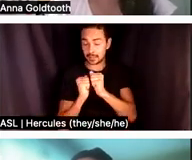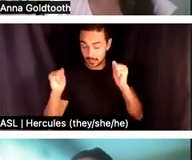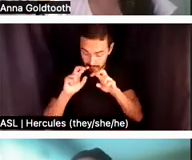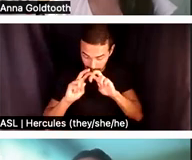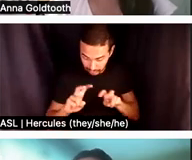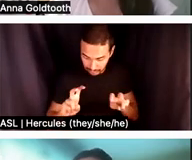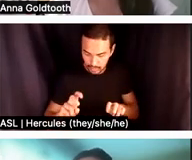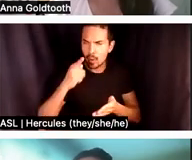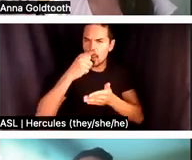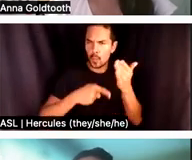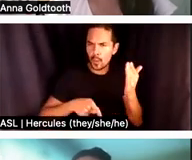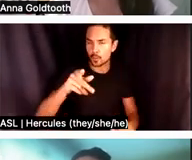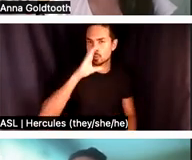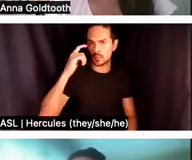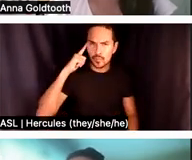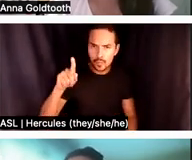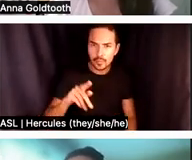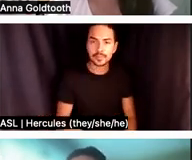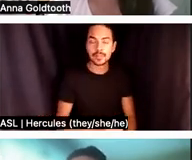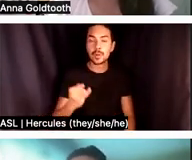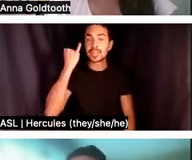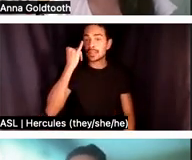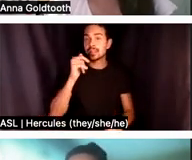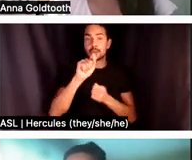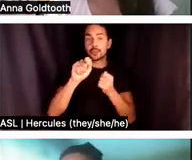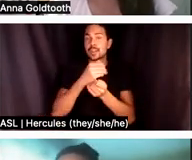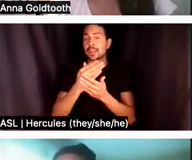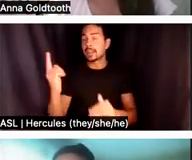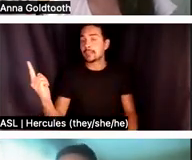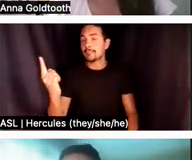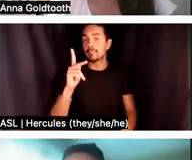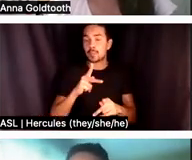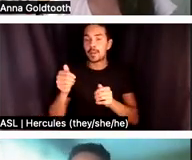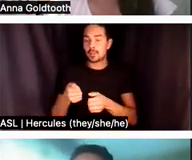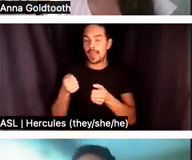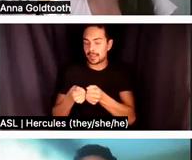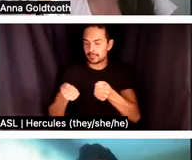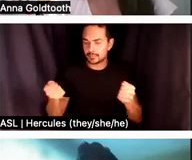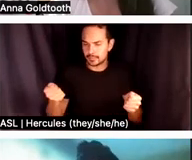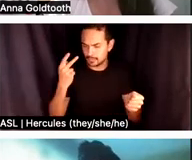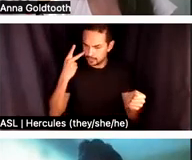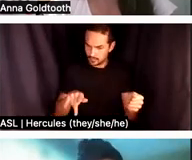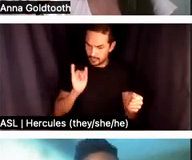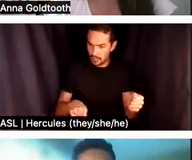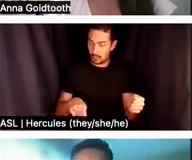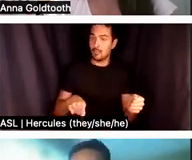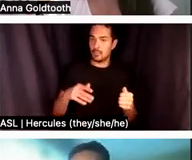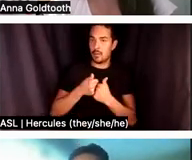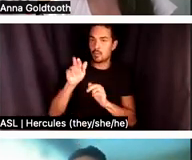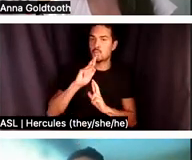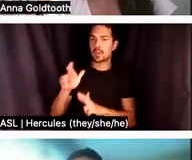for? Also, how do you react when you see certain things within people's bags? Just going to name like some of these